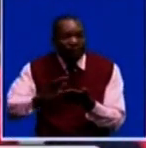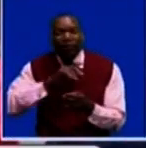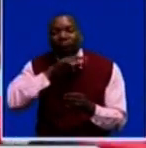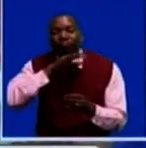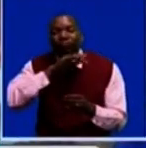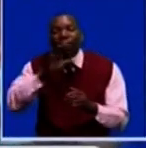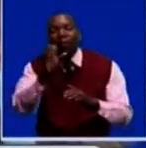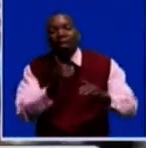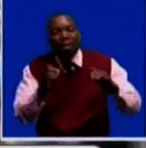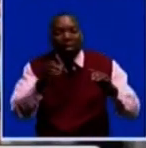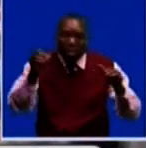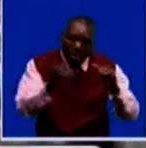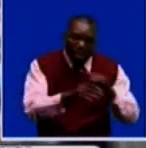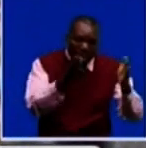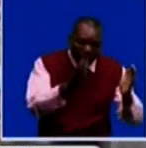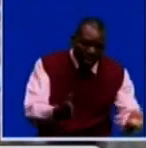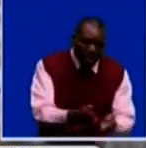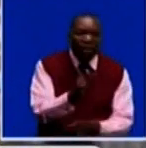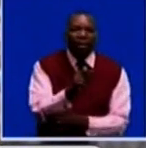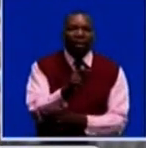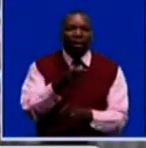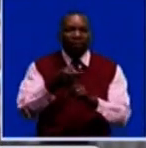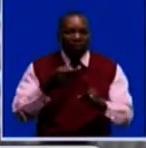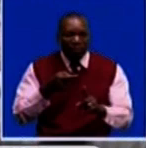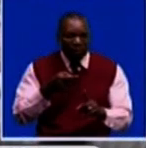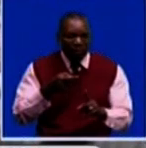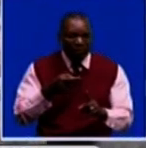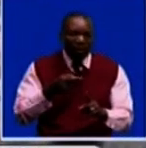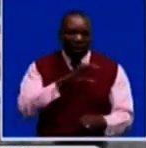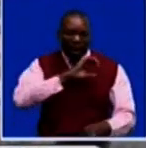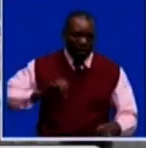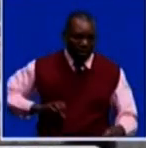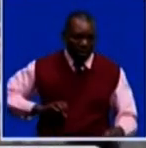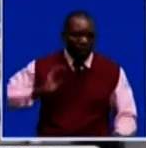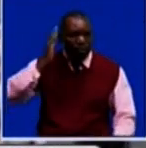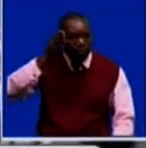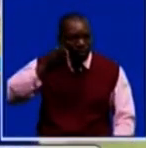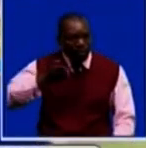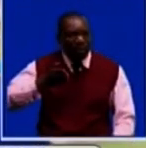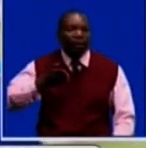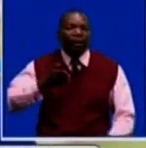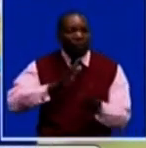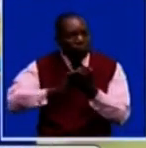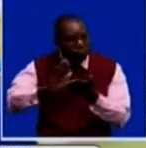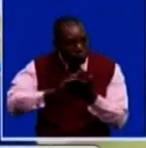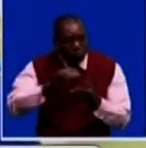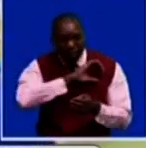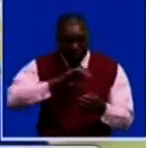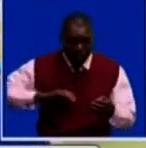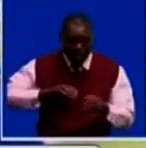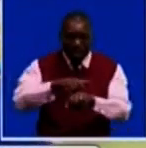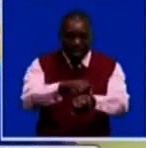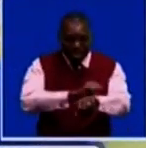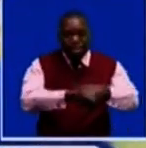the dustbin that has been provided by the local authority. We are going to enhance the cleaning ourselves as council so that we do